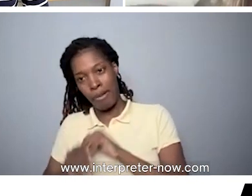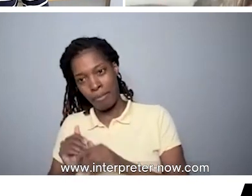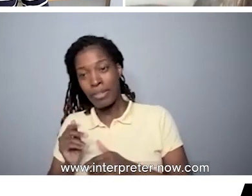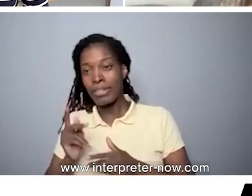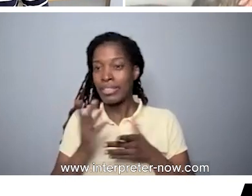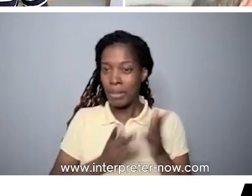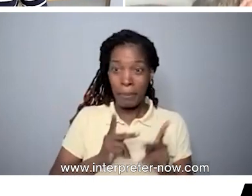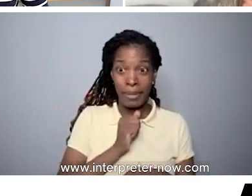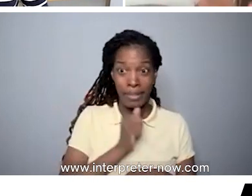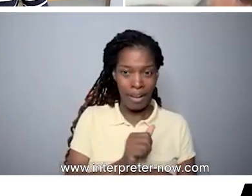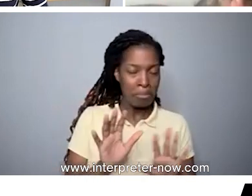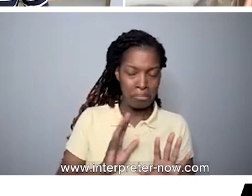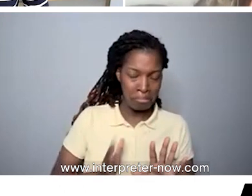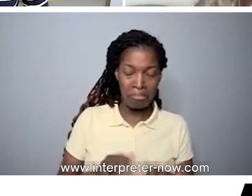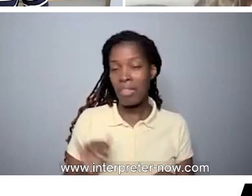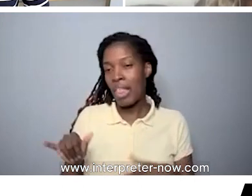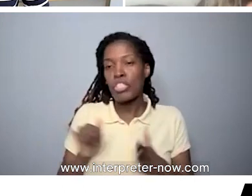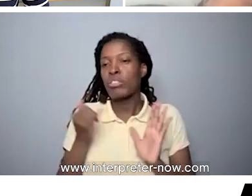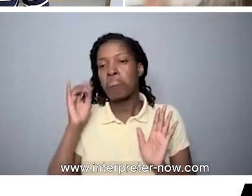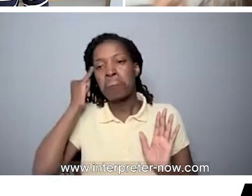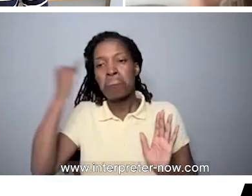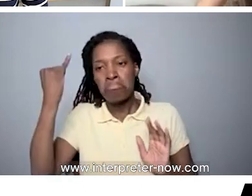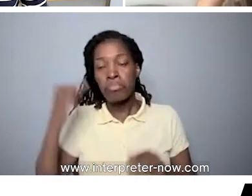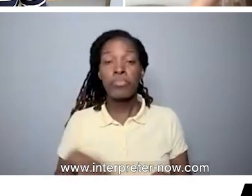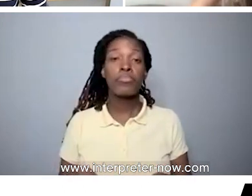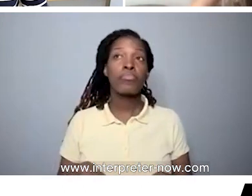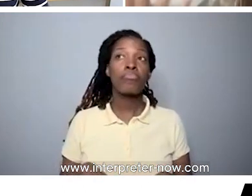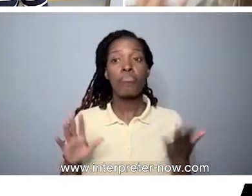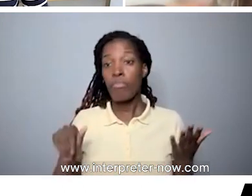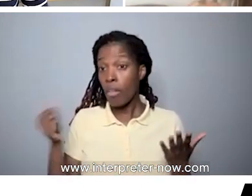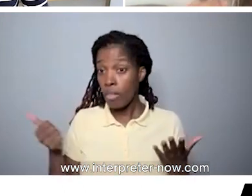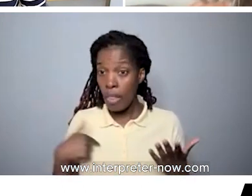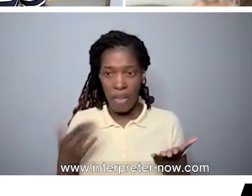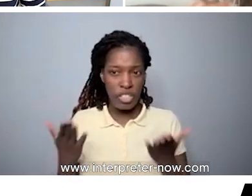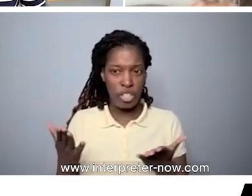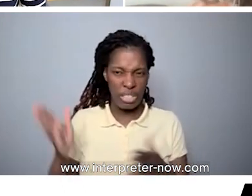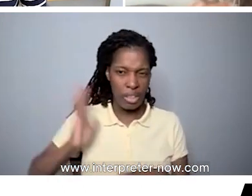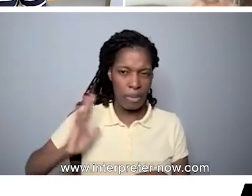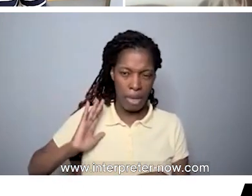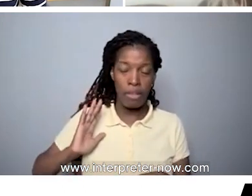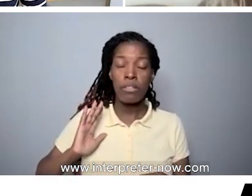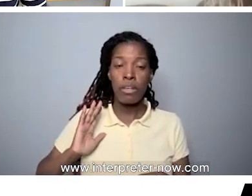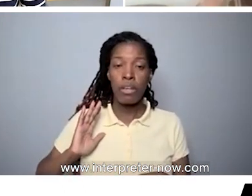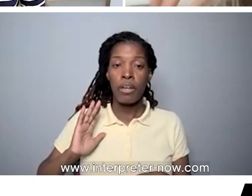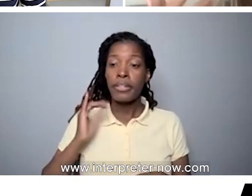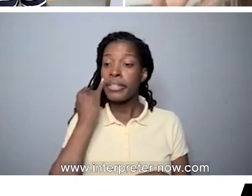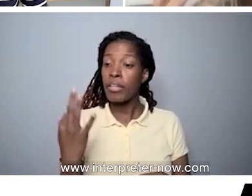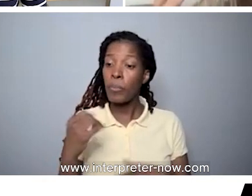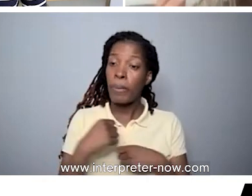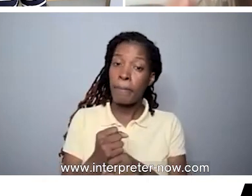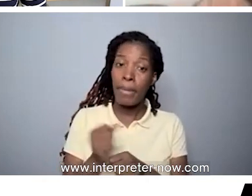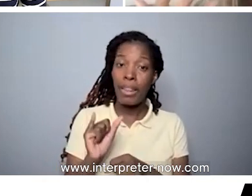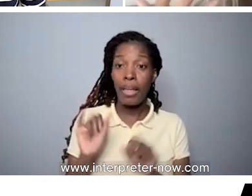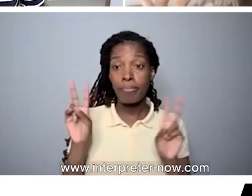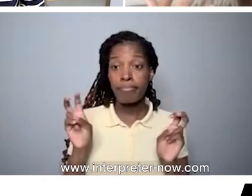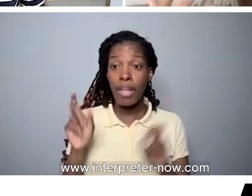with that. You know, so that's one option. The other option, one of the things that I've suggested, I know in the past, is create